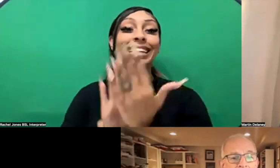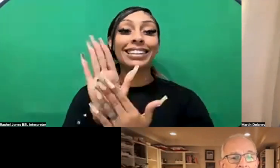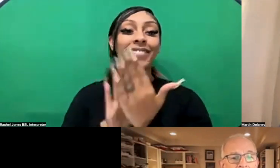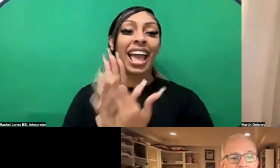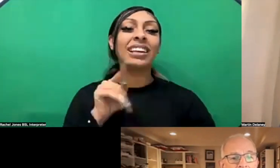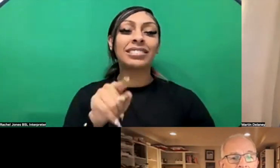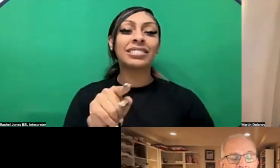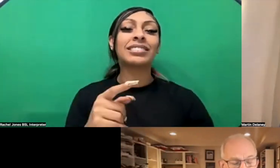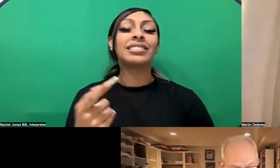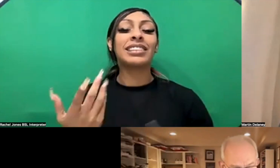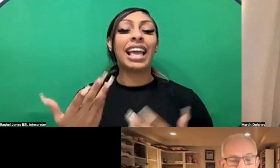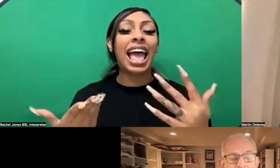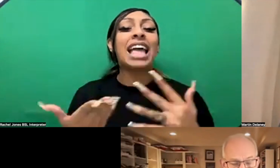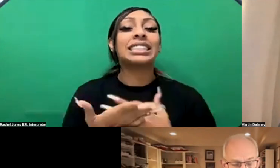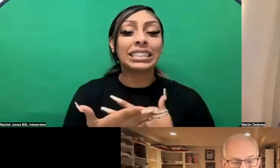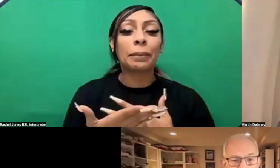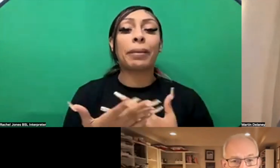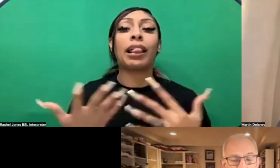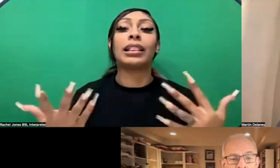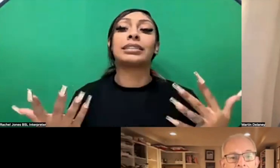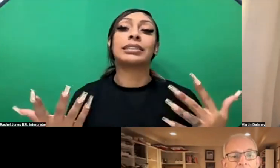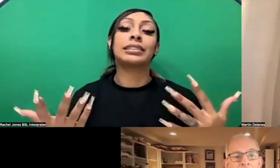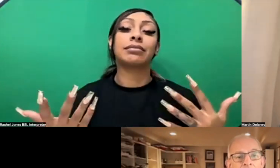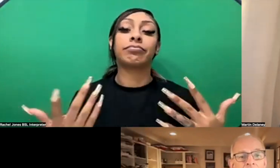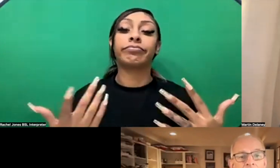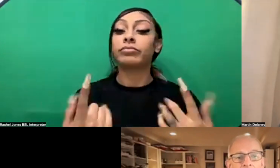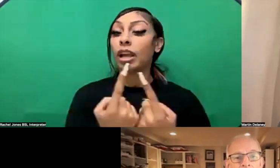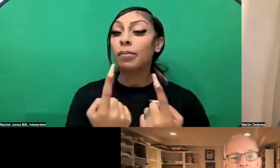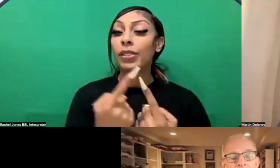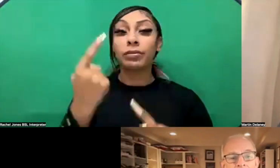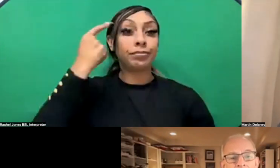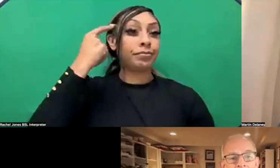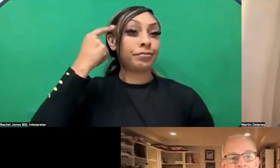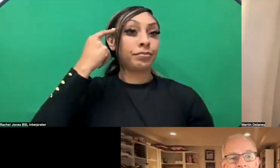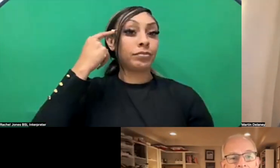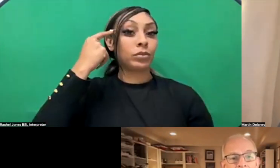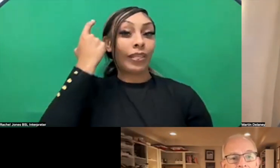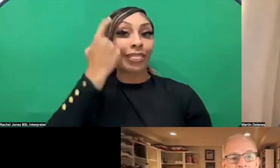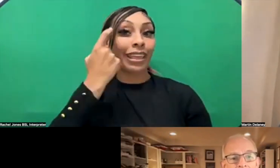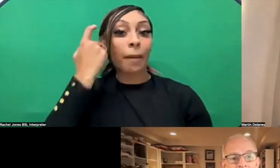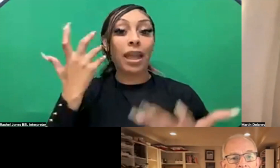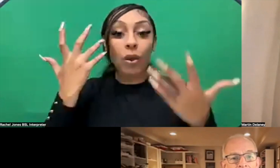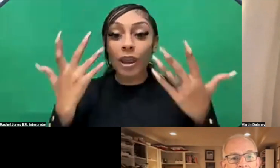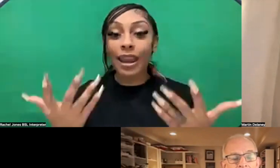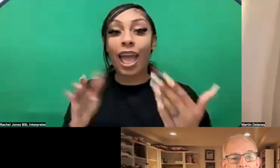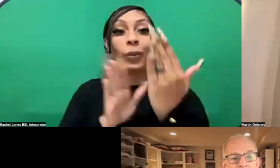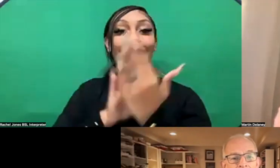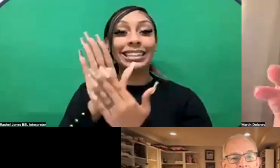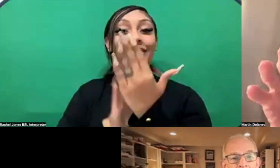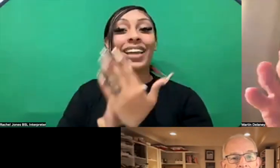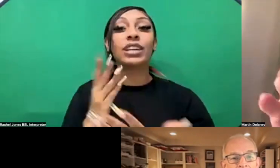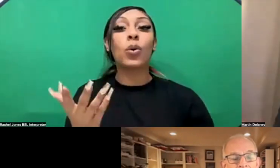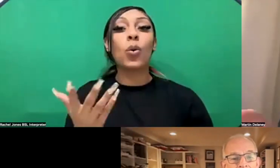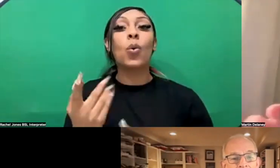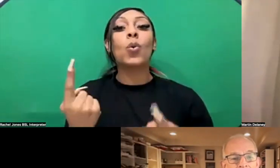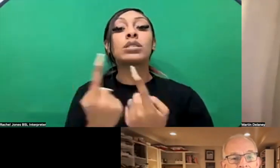and how is that something that's on your mind now when you're thinking about interfaces, or is it something